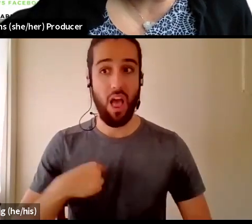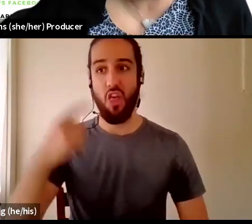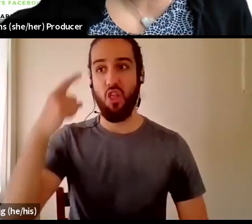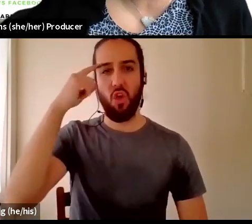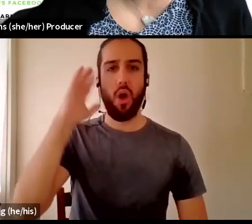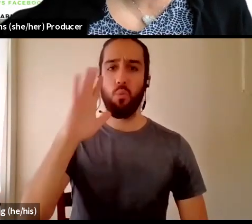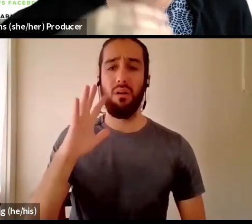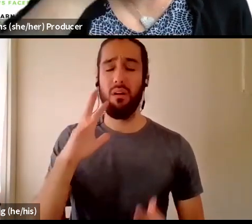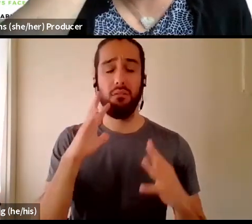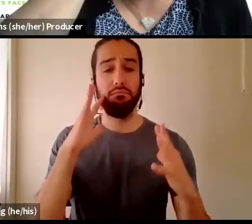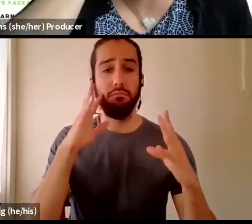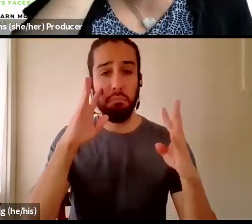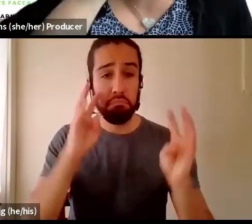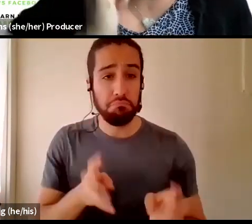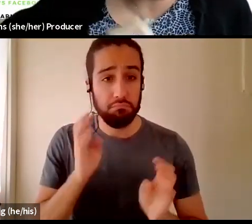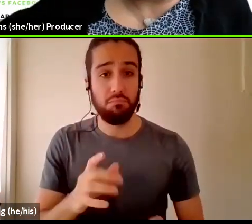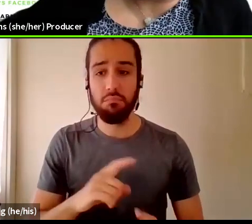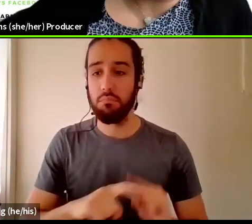went, oof,